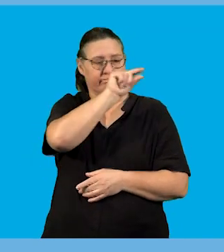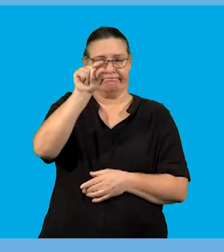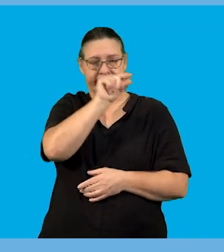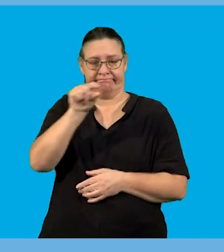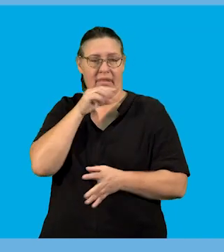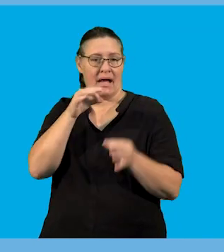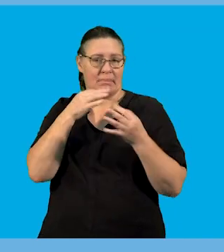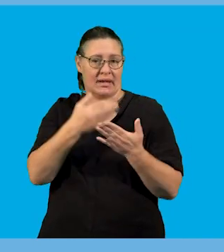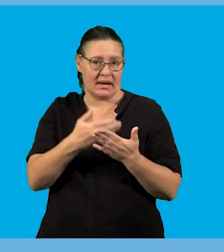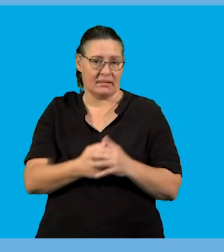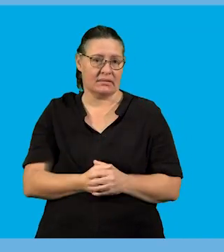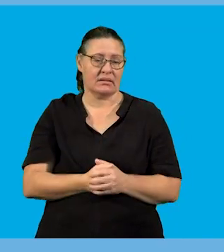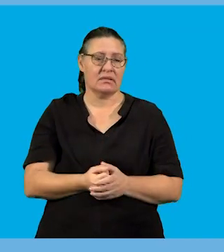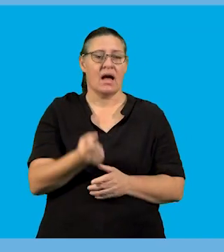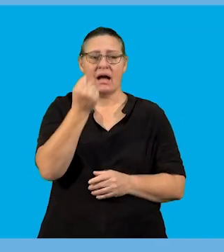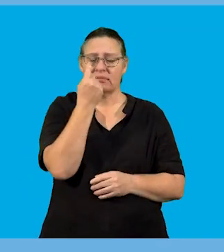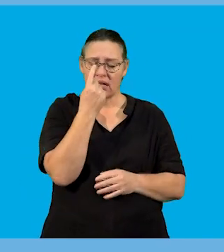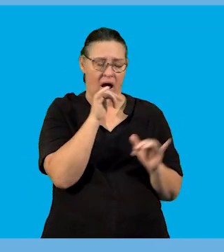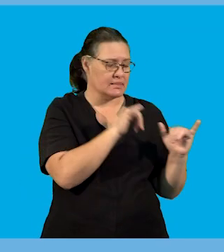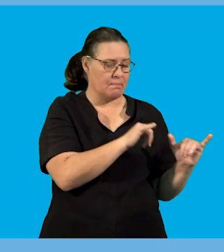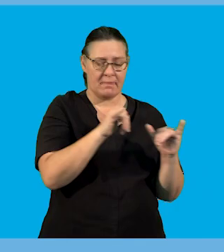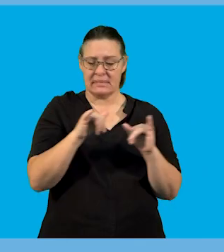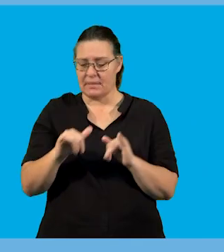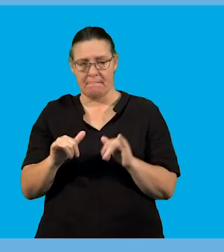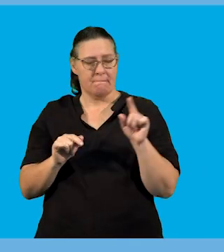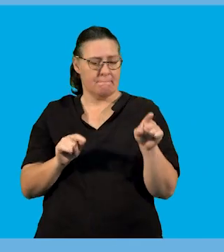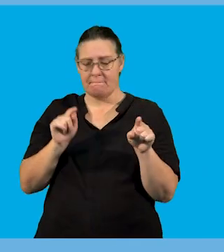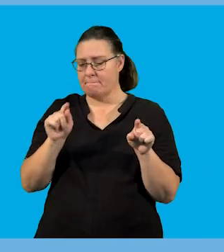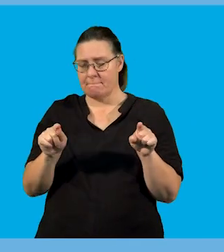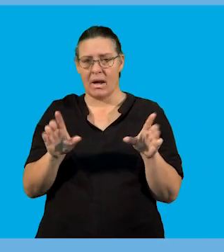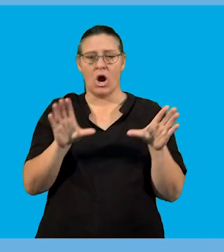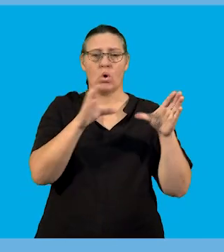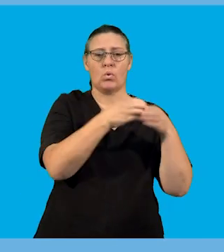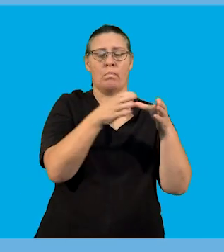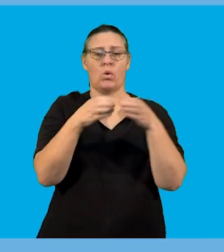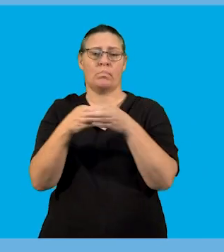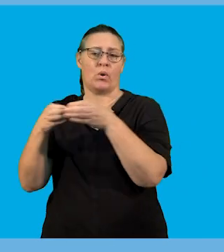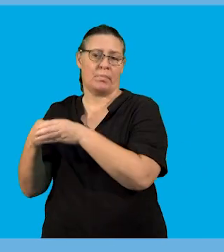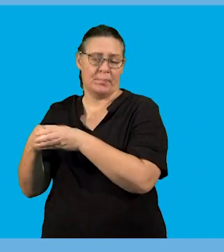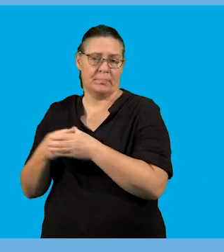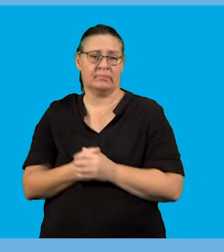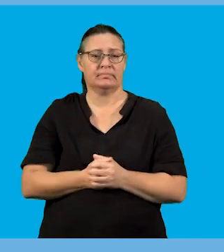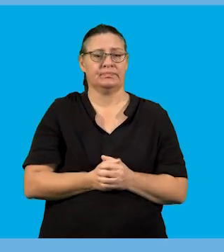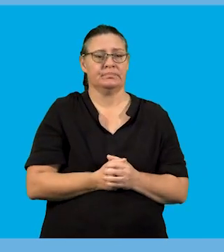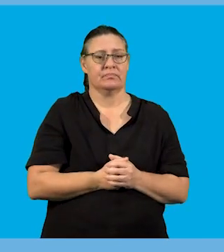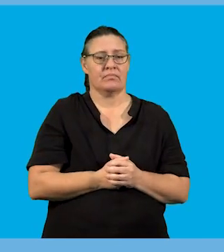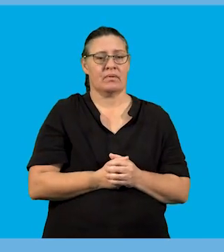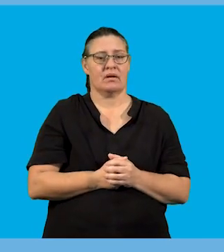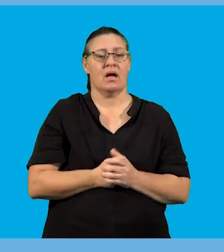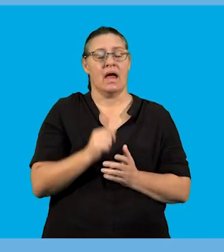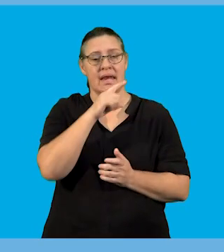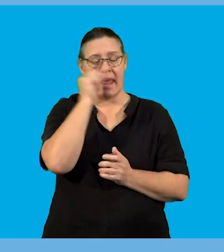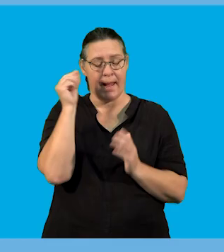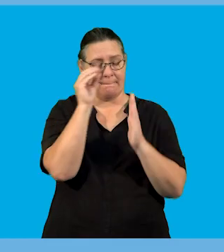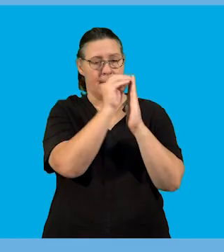table, show understanding of the commonalities between elements in the same group of the periodic table, and also write